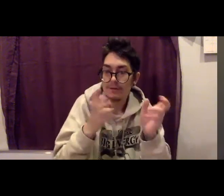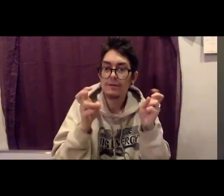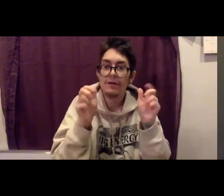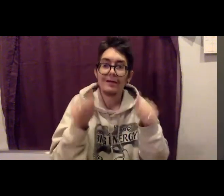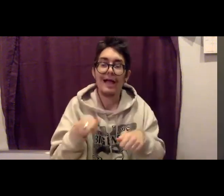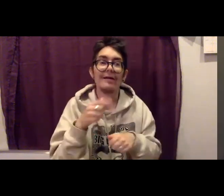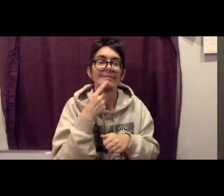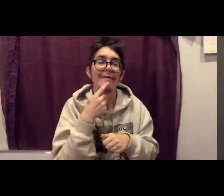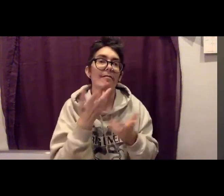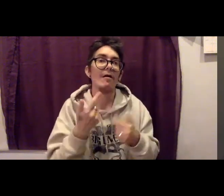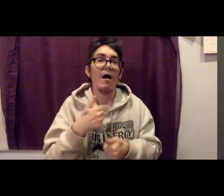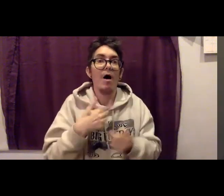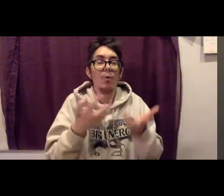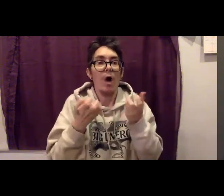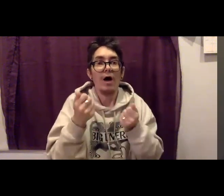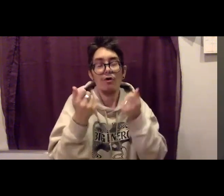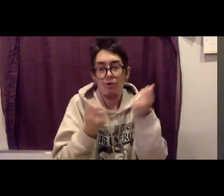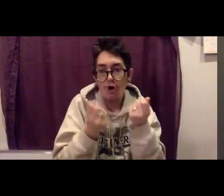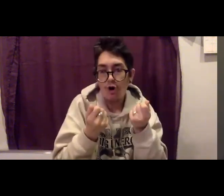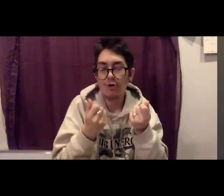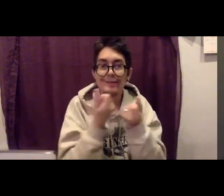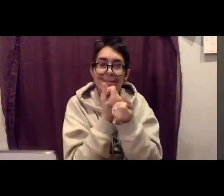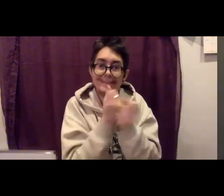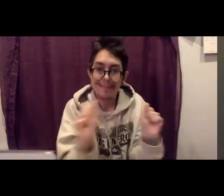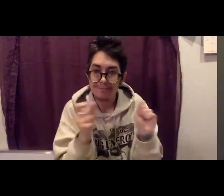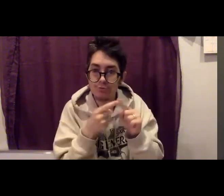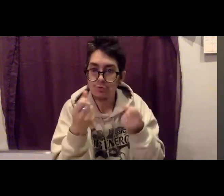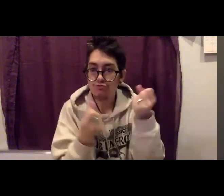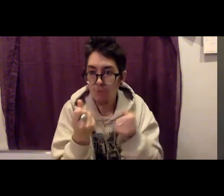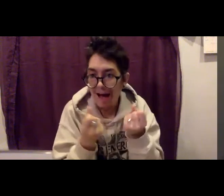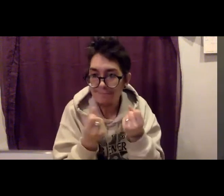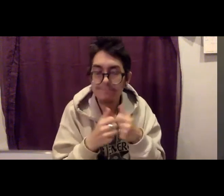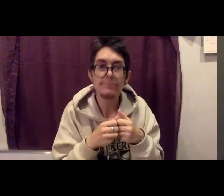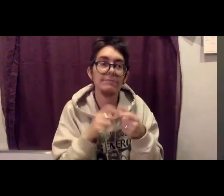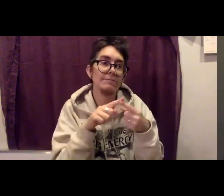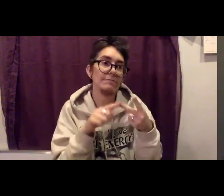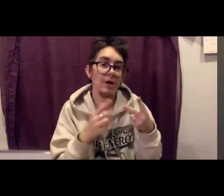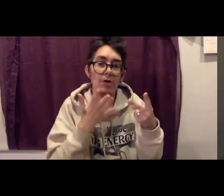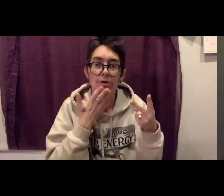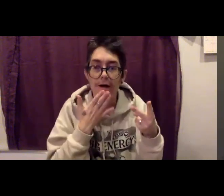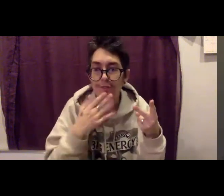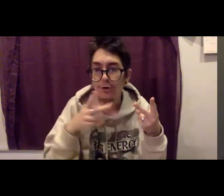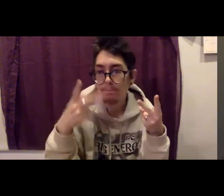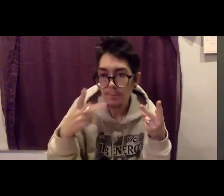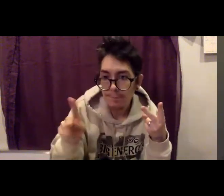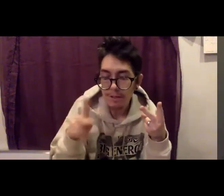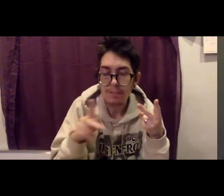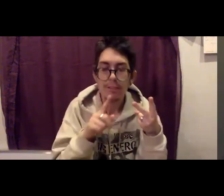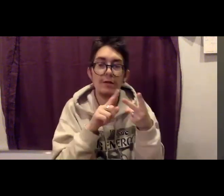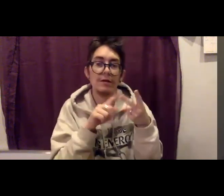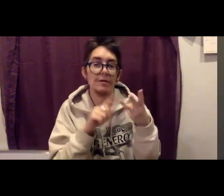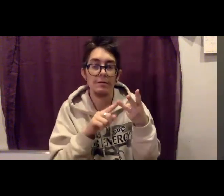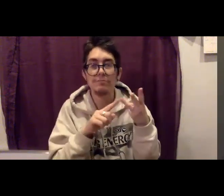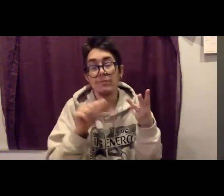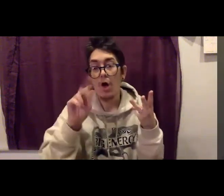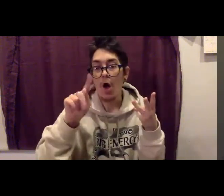want like to get a little bit more specific, you could say something like, I would like a car that I can drive safely in,